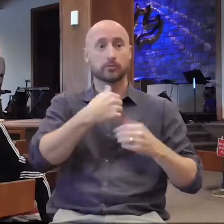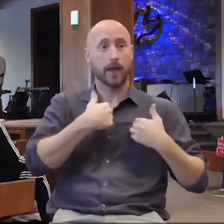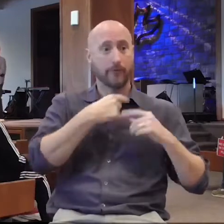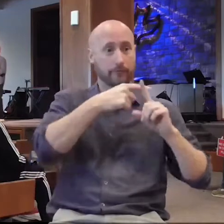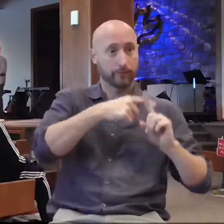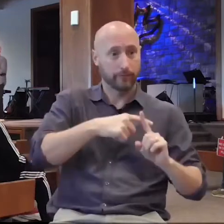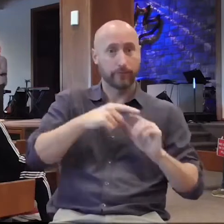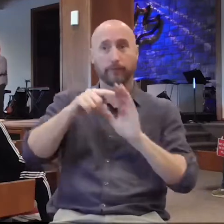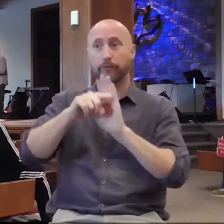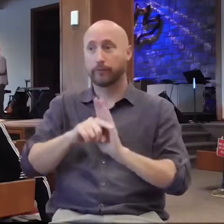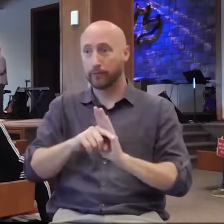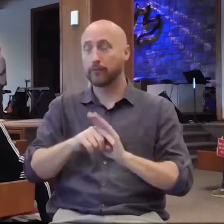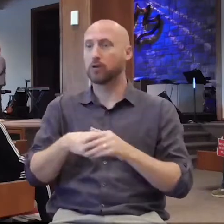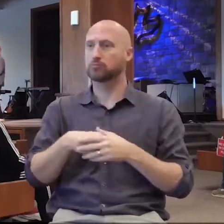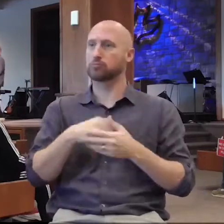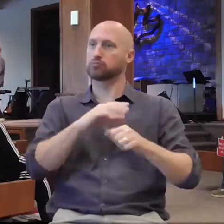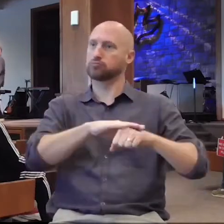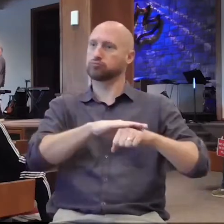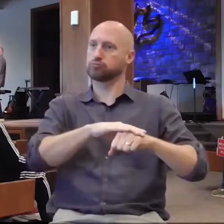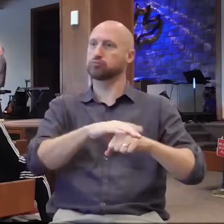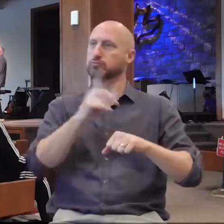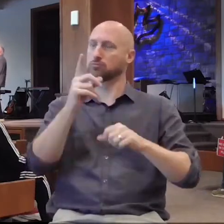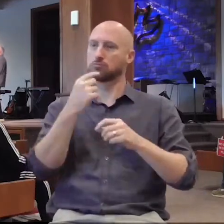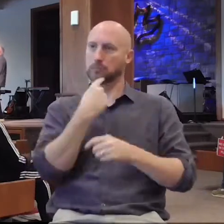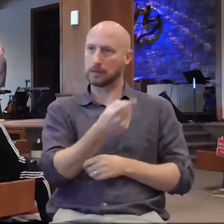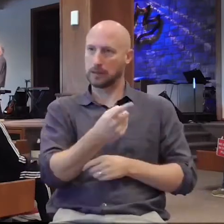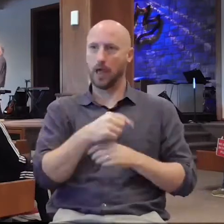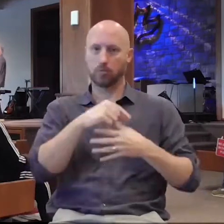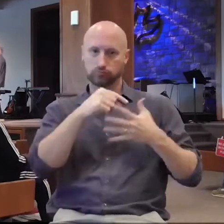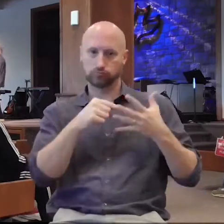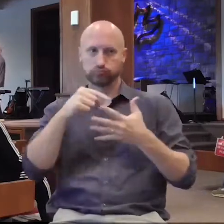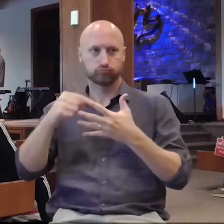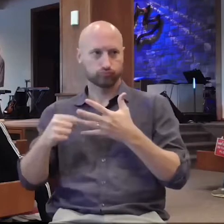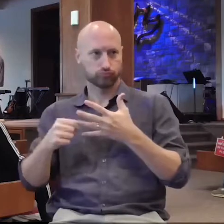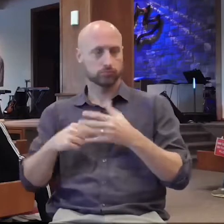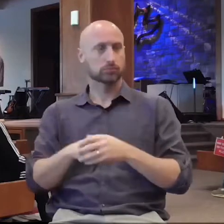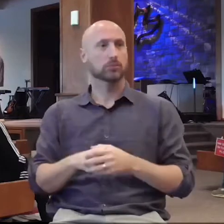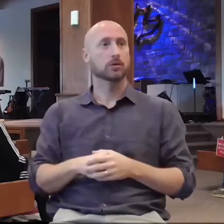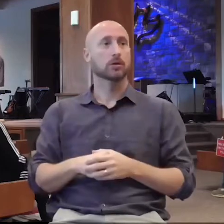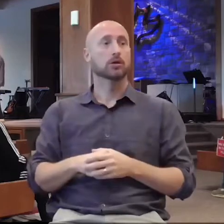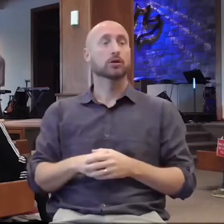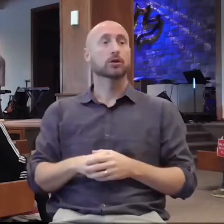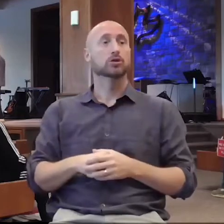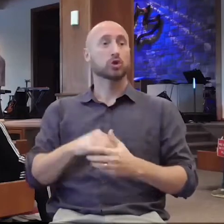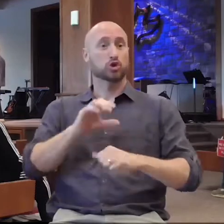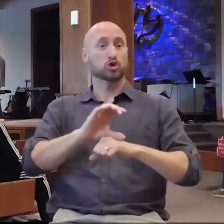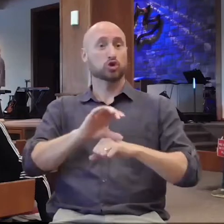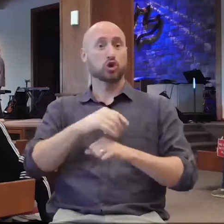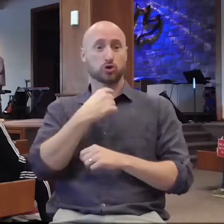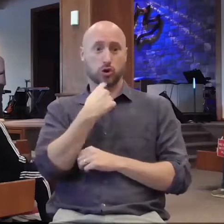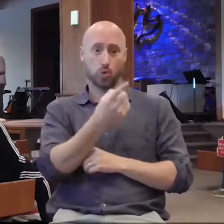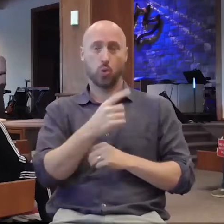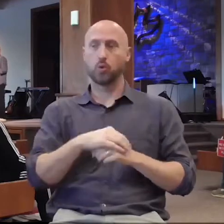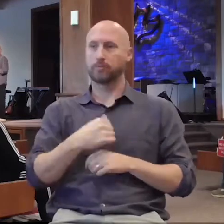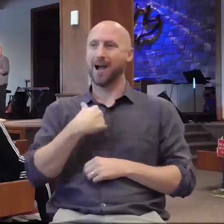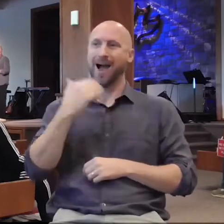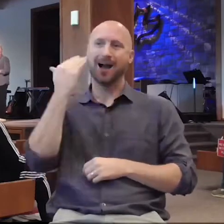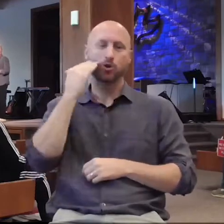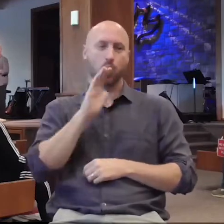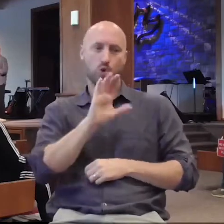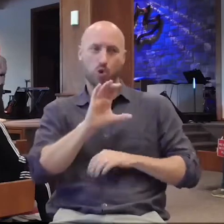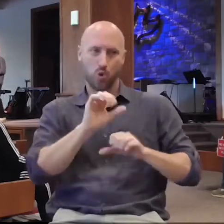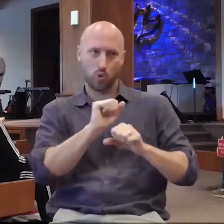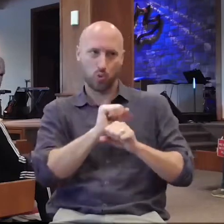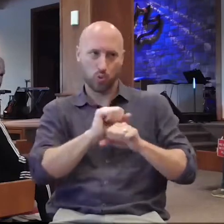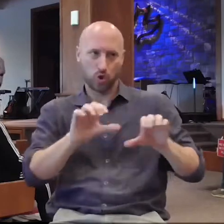Each letter to the churches start with this, I know thy works, all seven times. That's the way